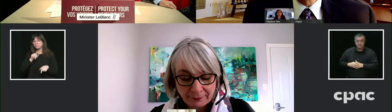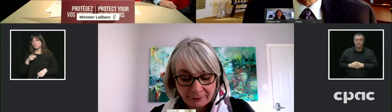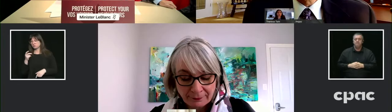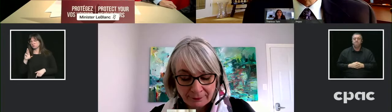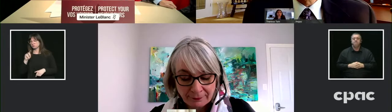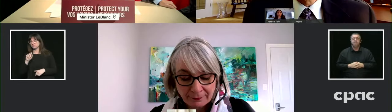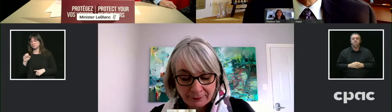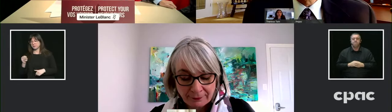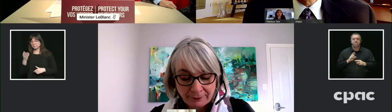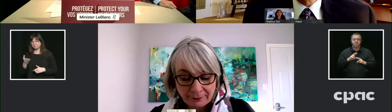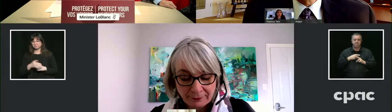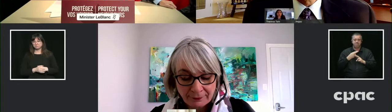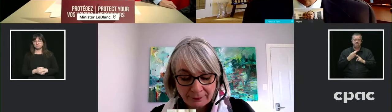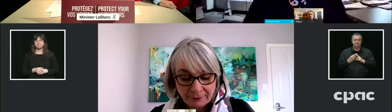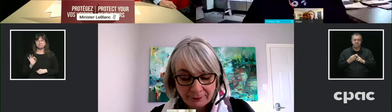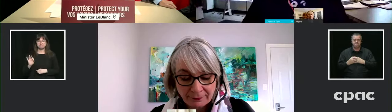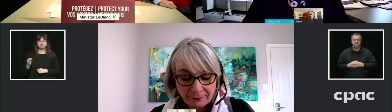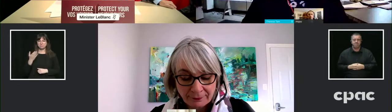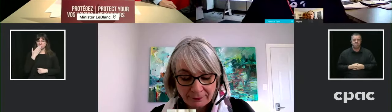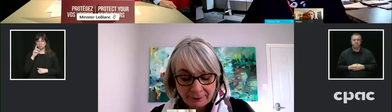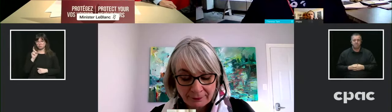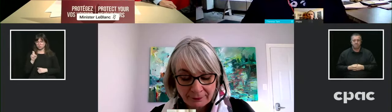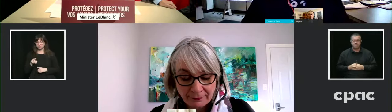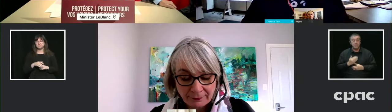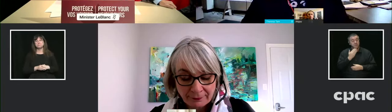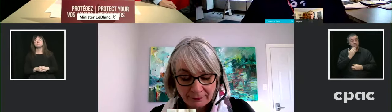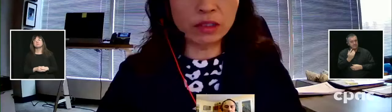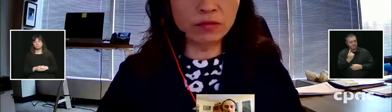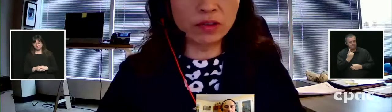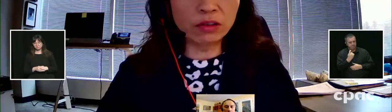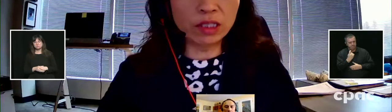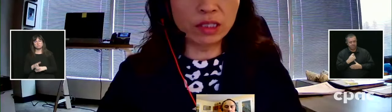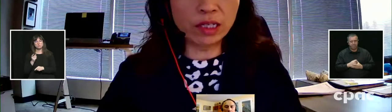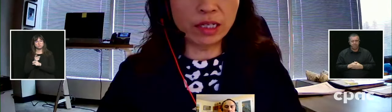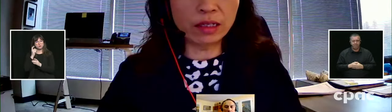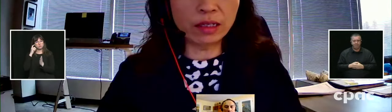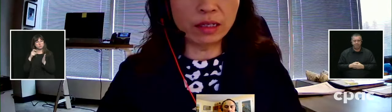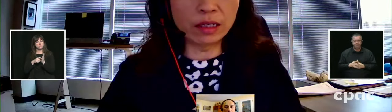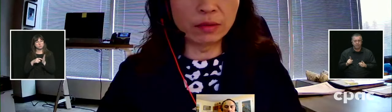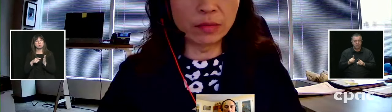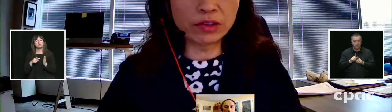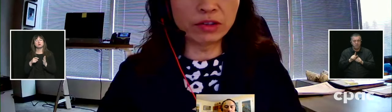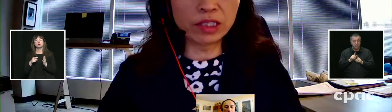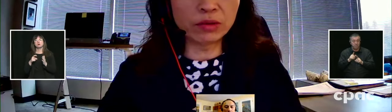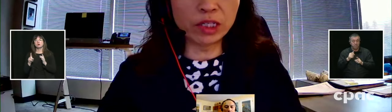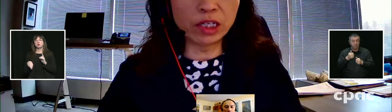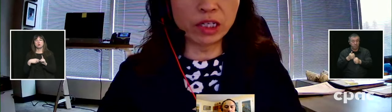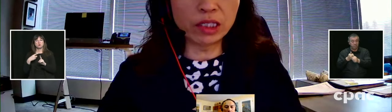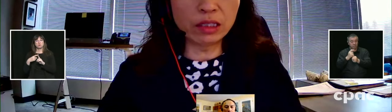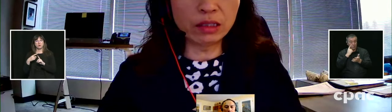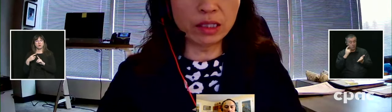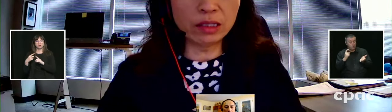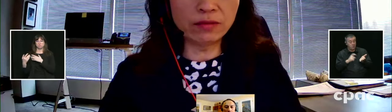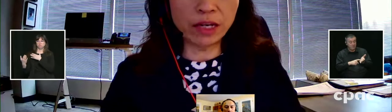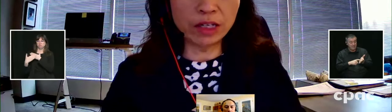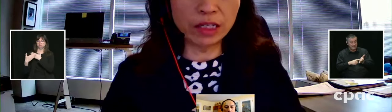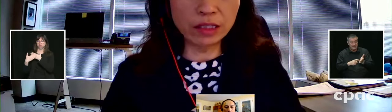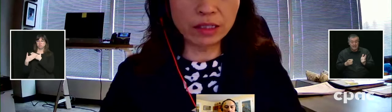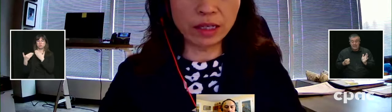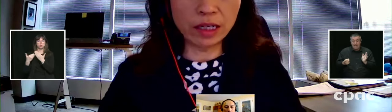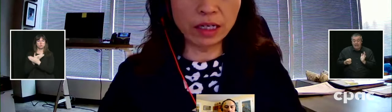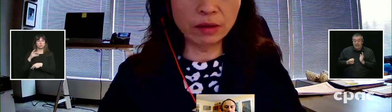Yes. Thank you for the question. So if you, as you've noticed that as soon as we alerted to these